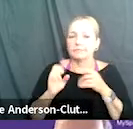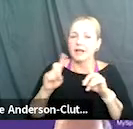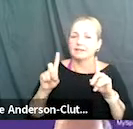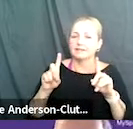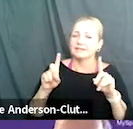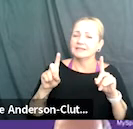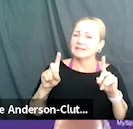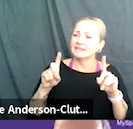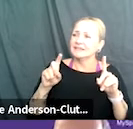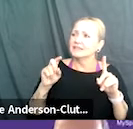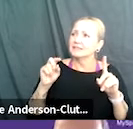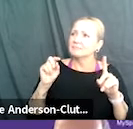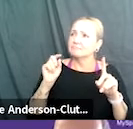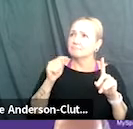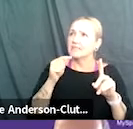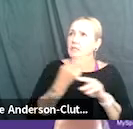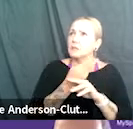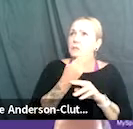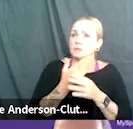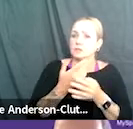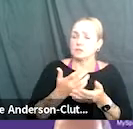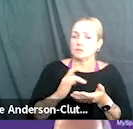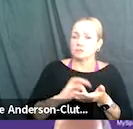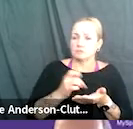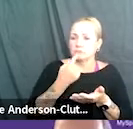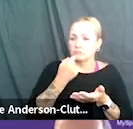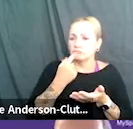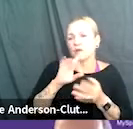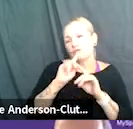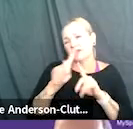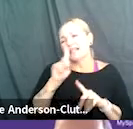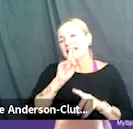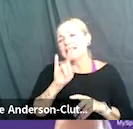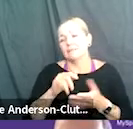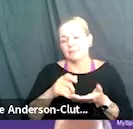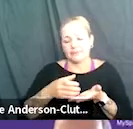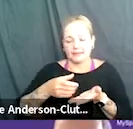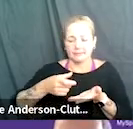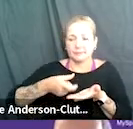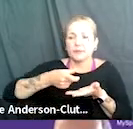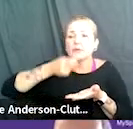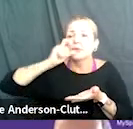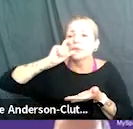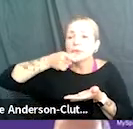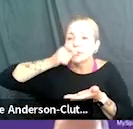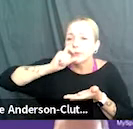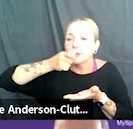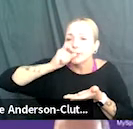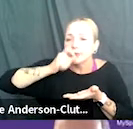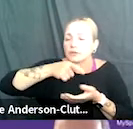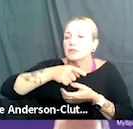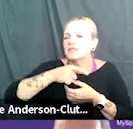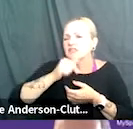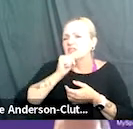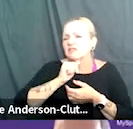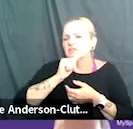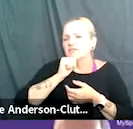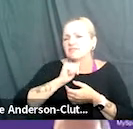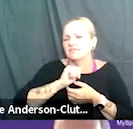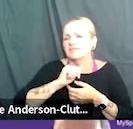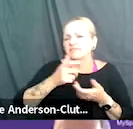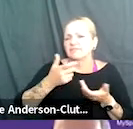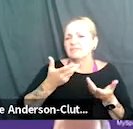as we used the liquid. And having seen his mom and this boy recently, his mom said that he seemed more independent. He was